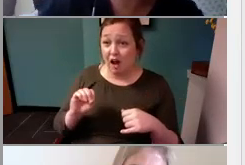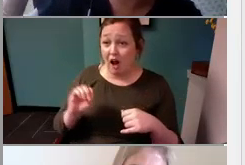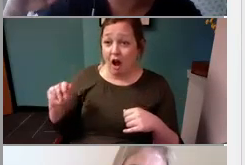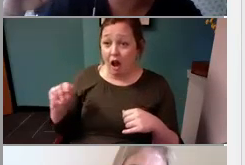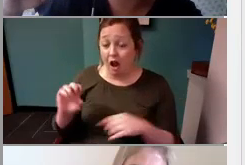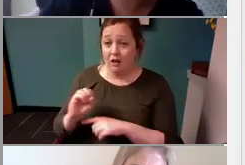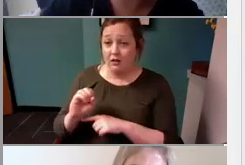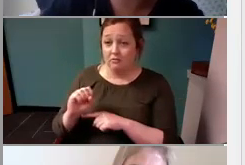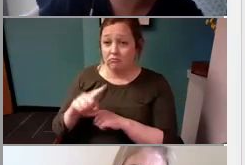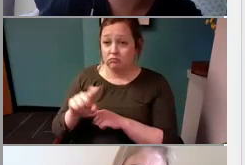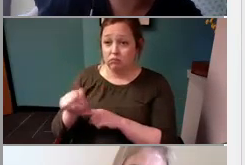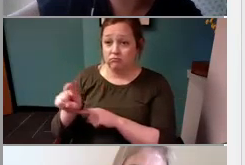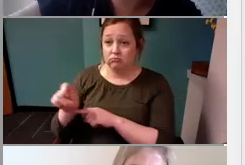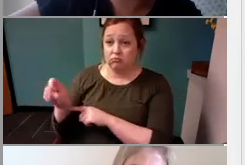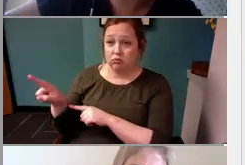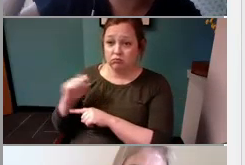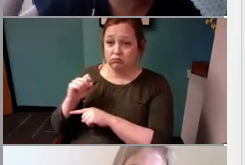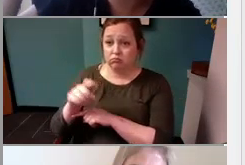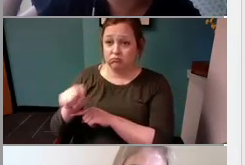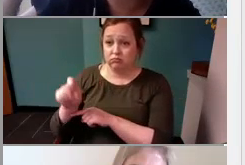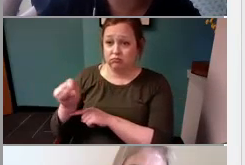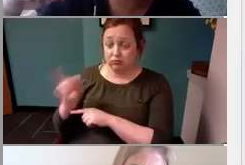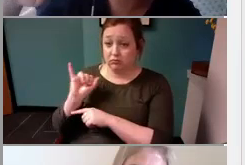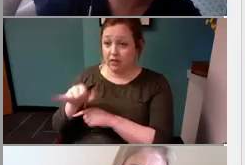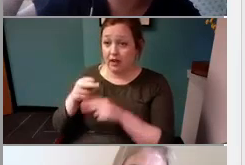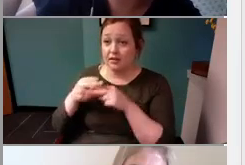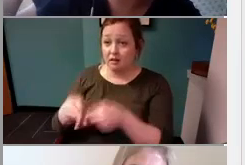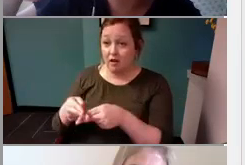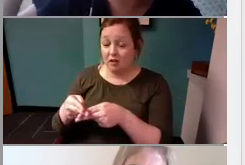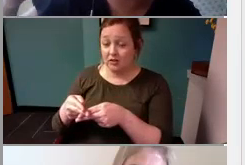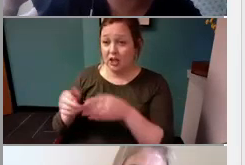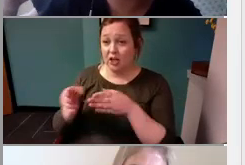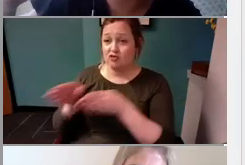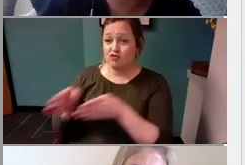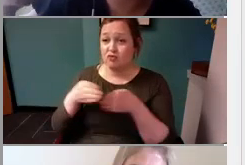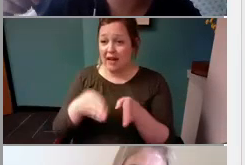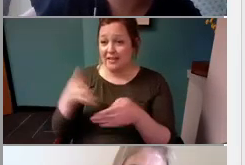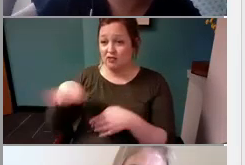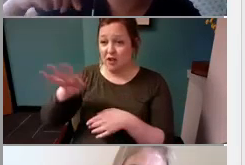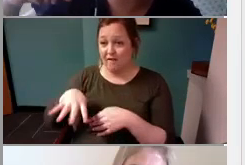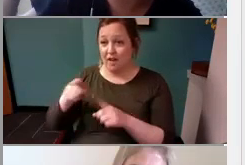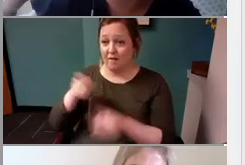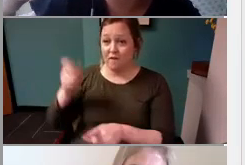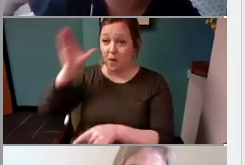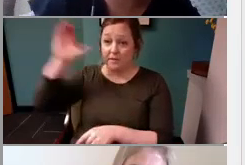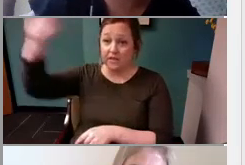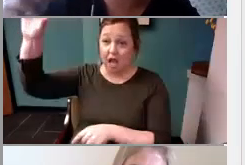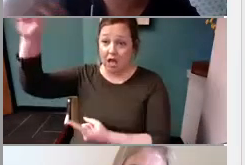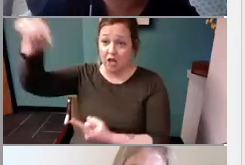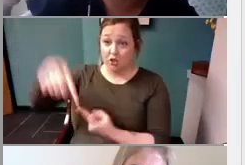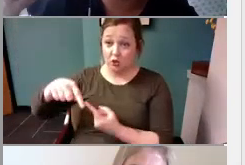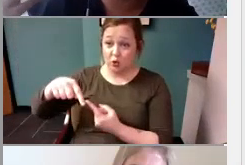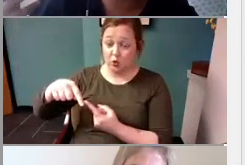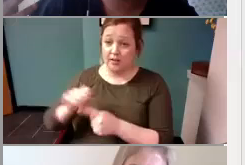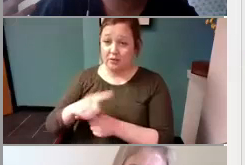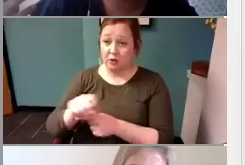right, that could be represented as a directed graph from the sun to the sprinklers. But it can't be the other way around. That says that the sprinklers came on, and that is why it